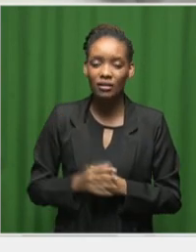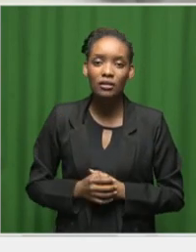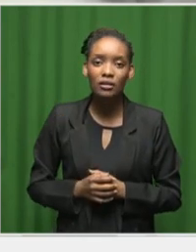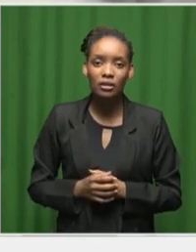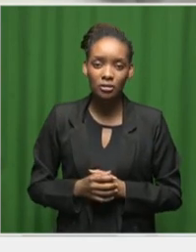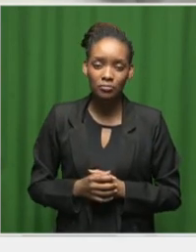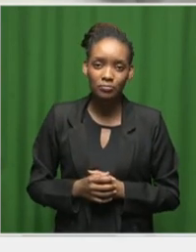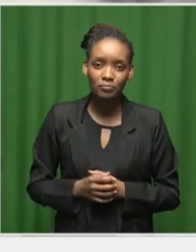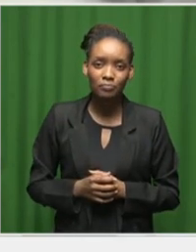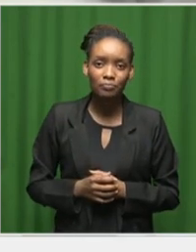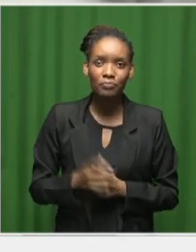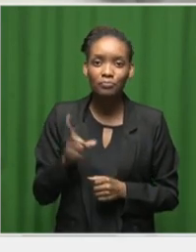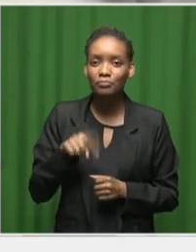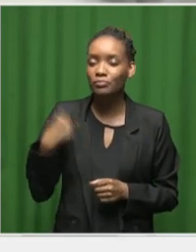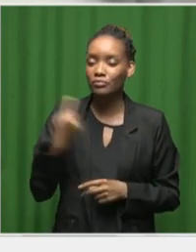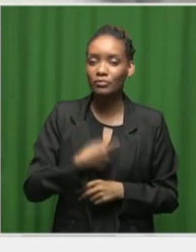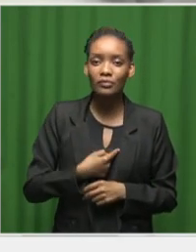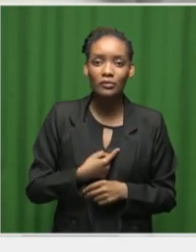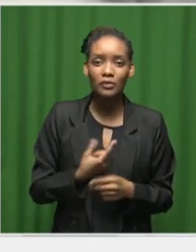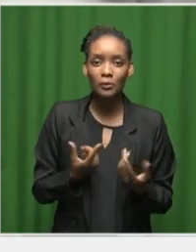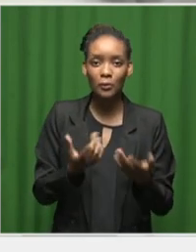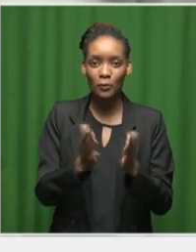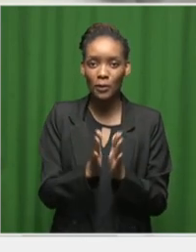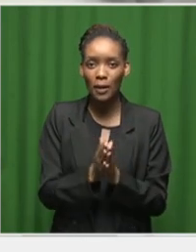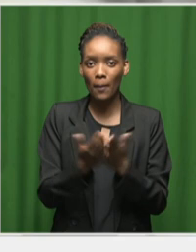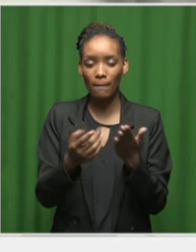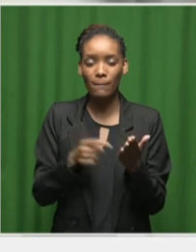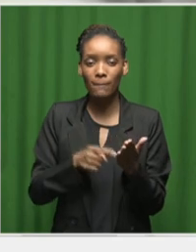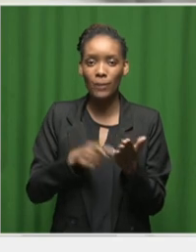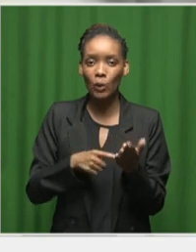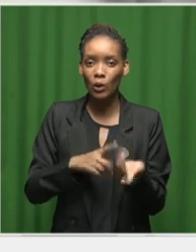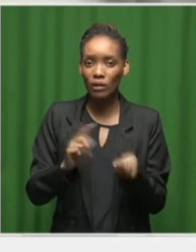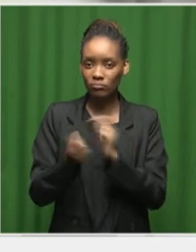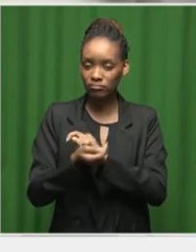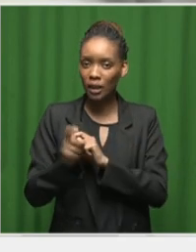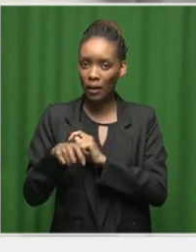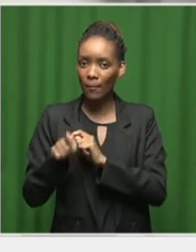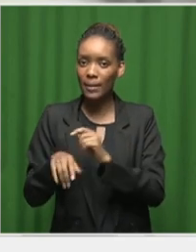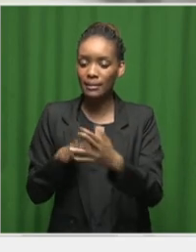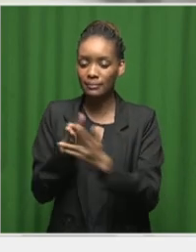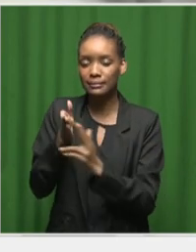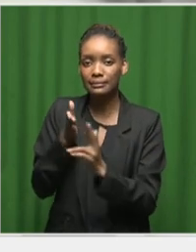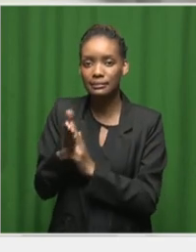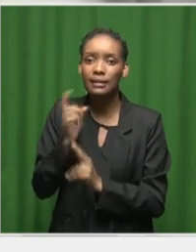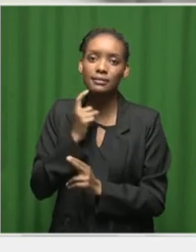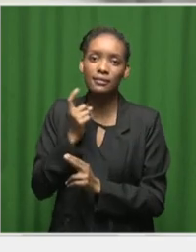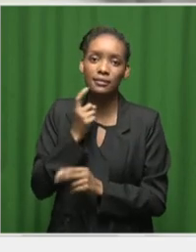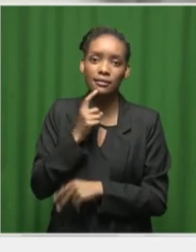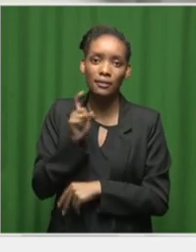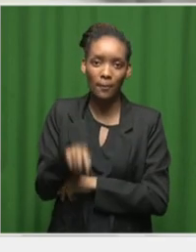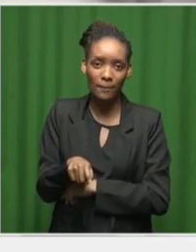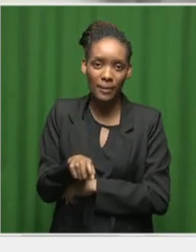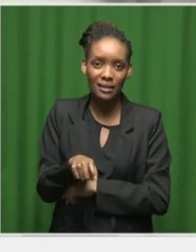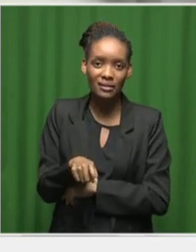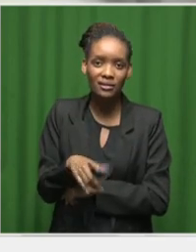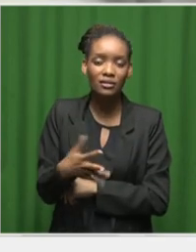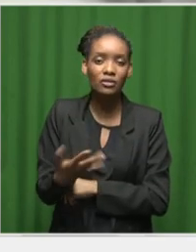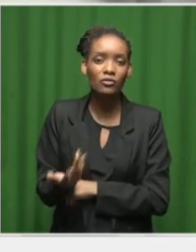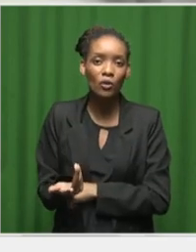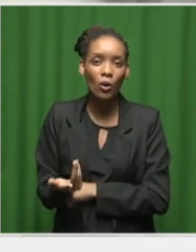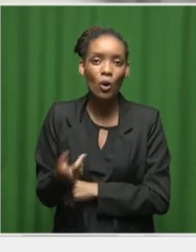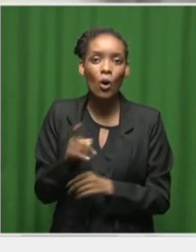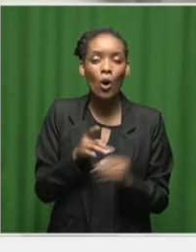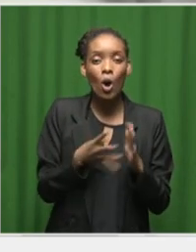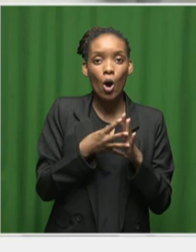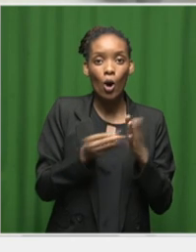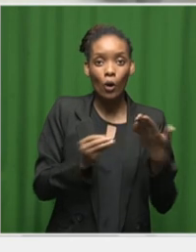did. We couldn't convert books into accessible formats without the express permission of